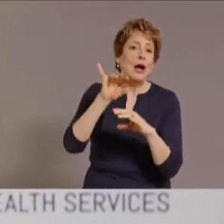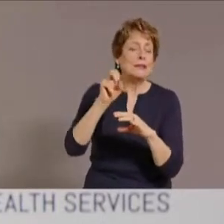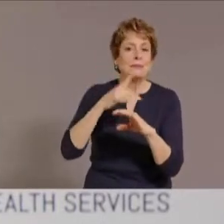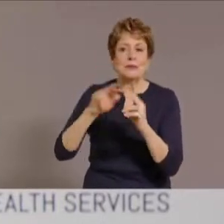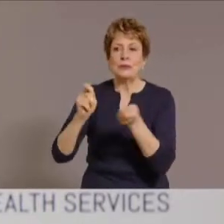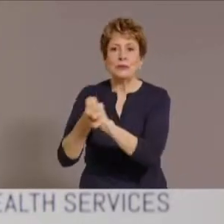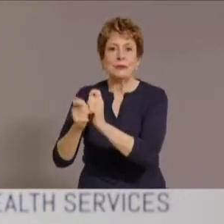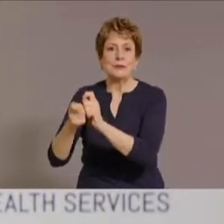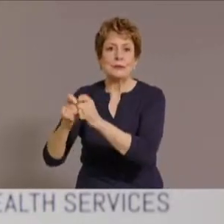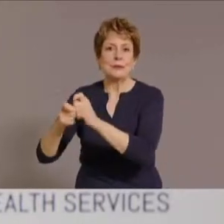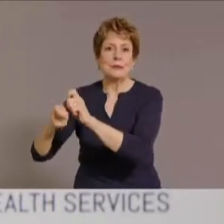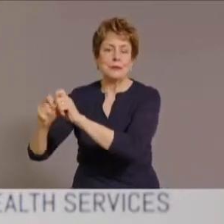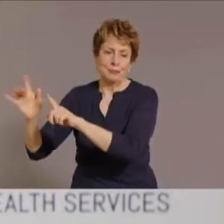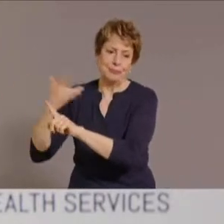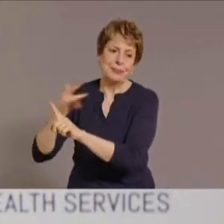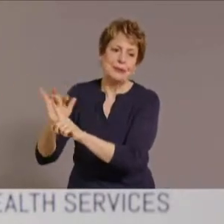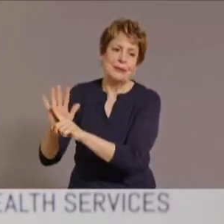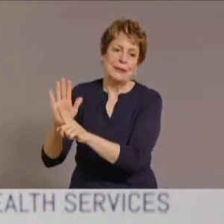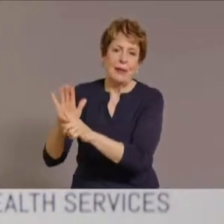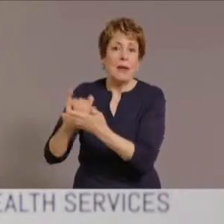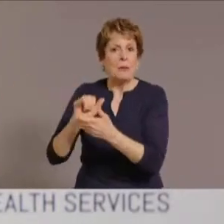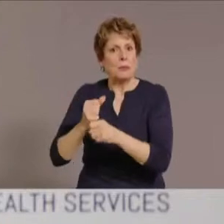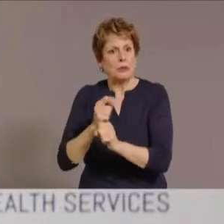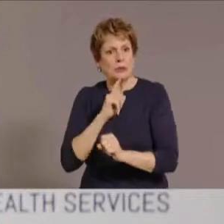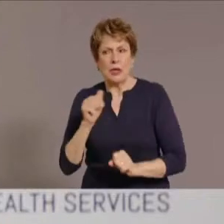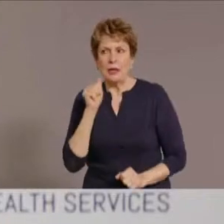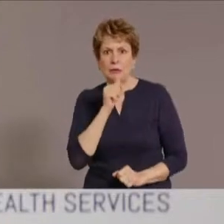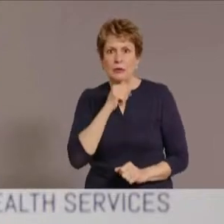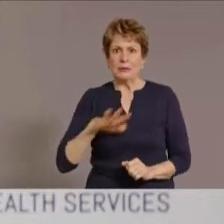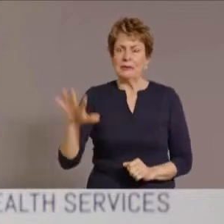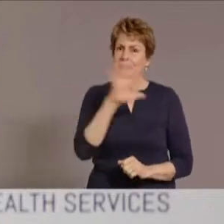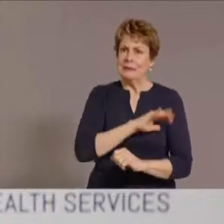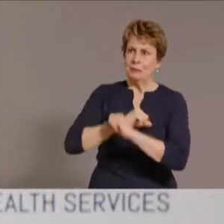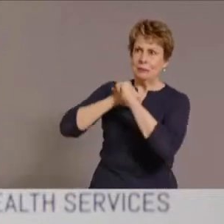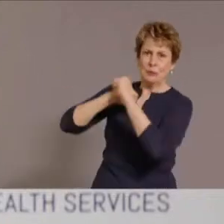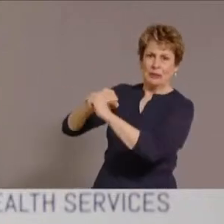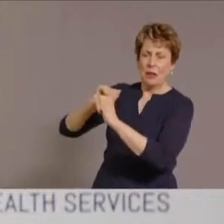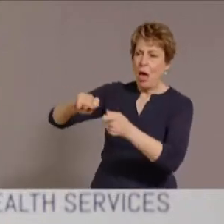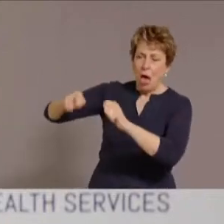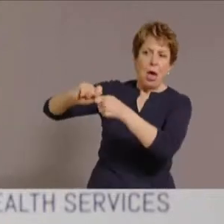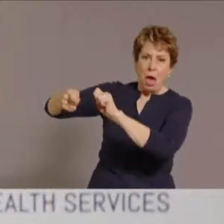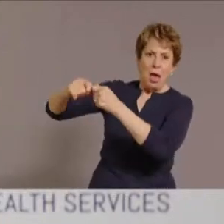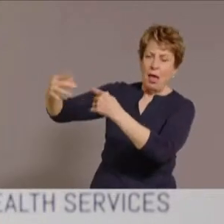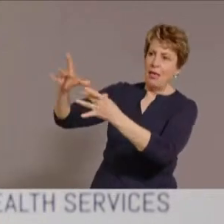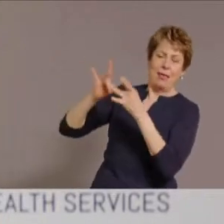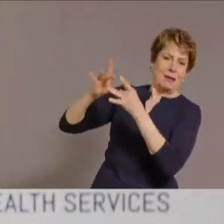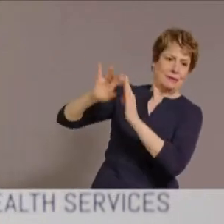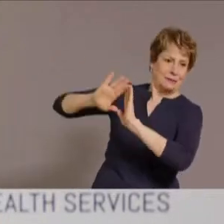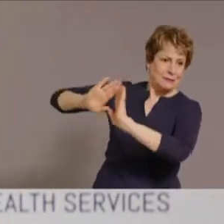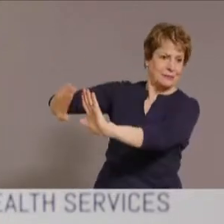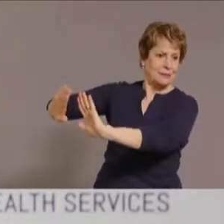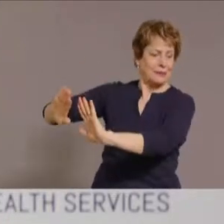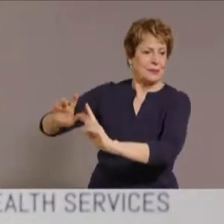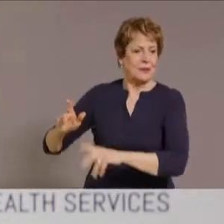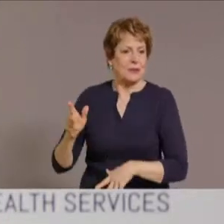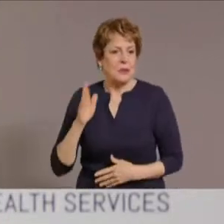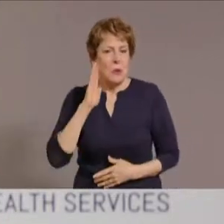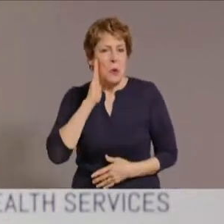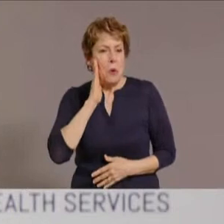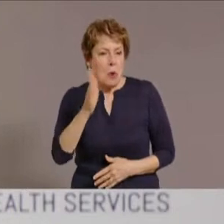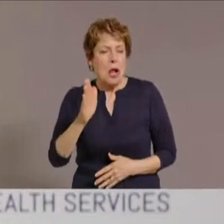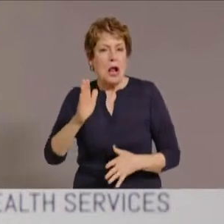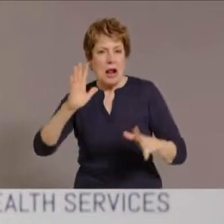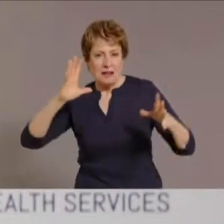even before the vaccines were here, on if we could reach herd immunity. But we're, you know, when you look at